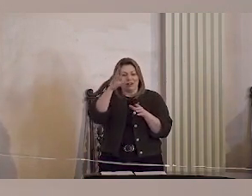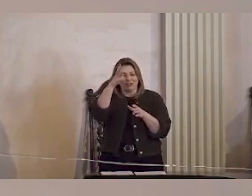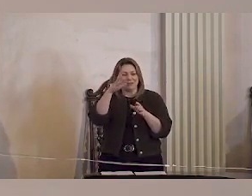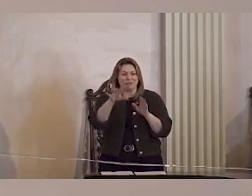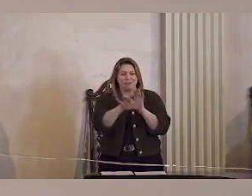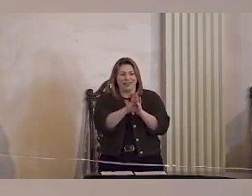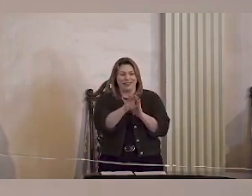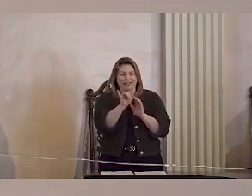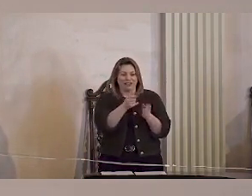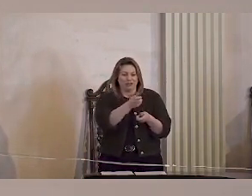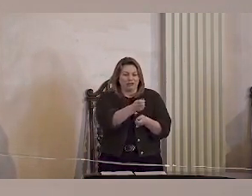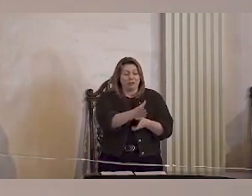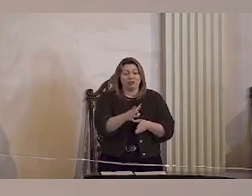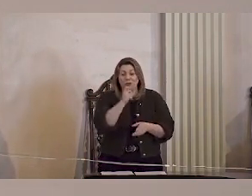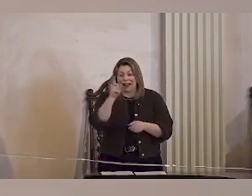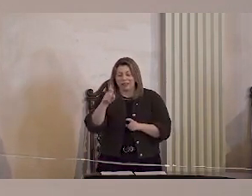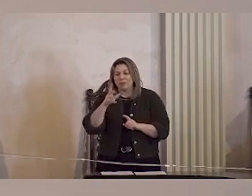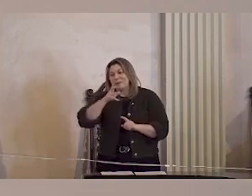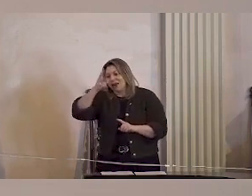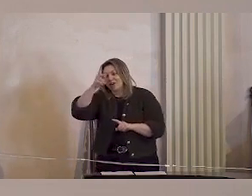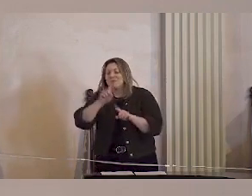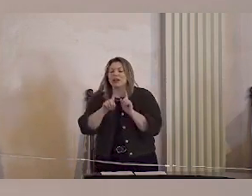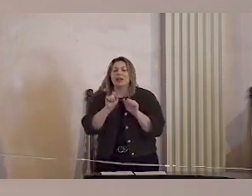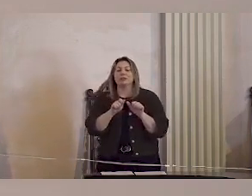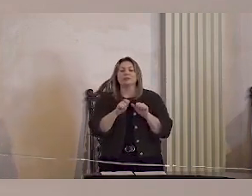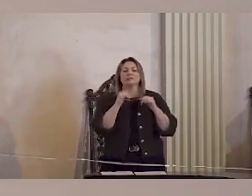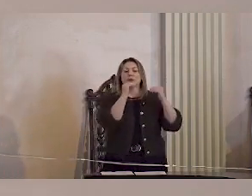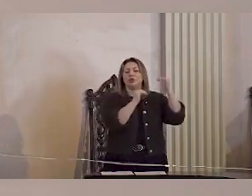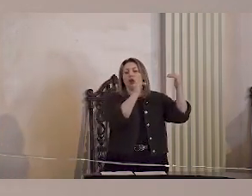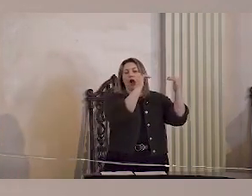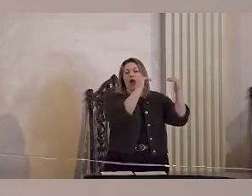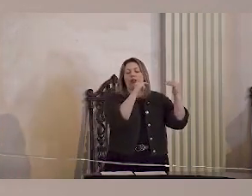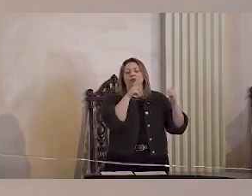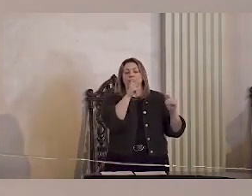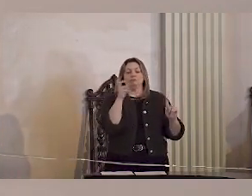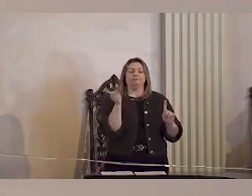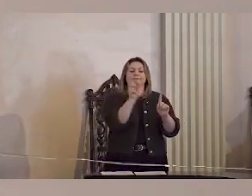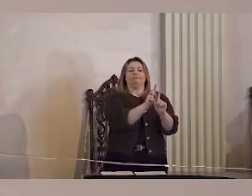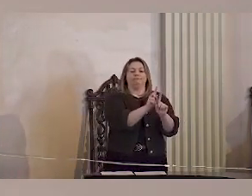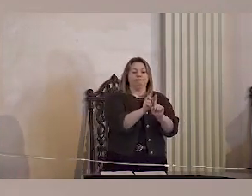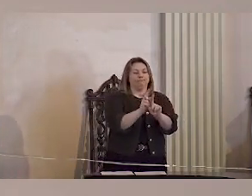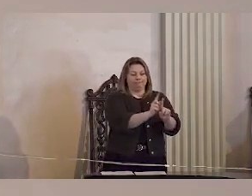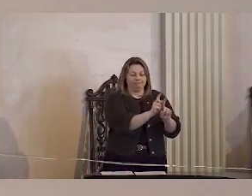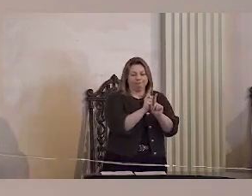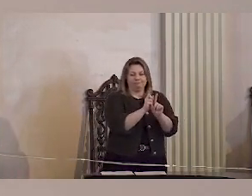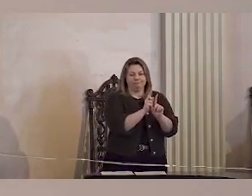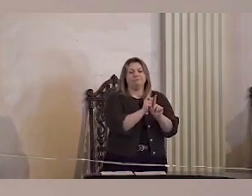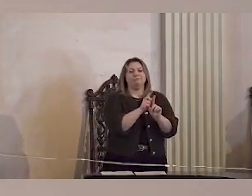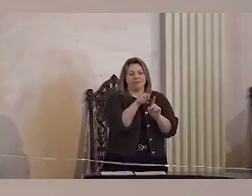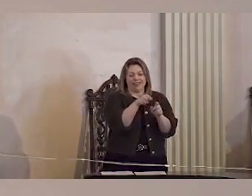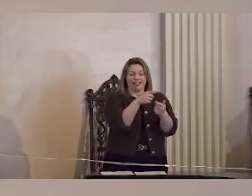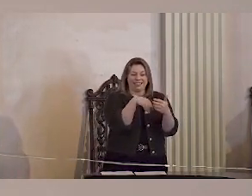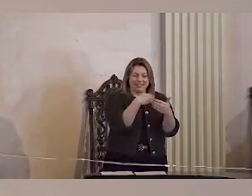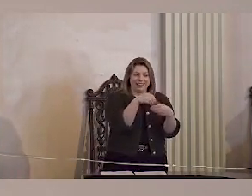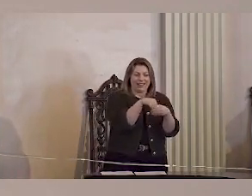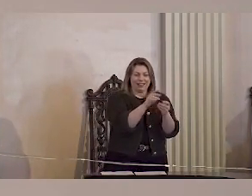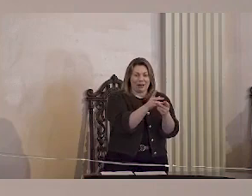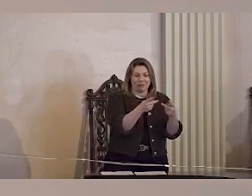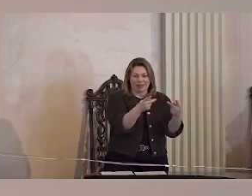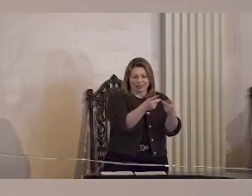does not have to be you. You just need to make sure that your child or children get to a place and are grounded